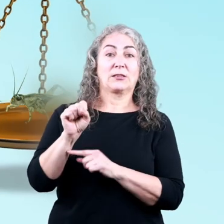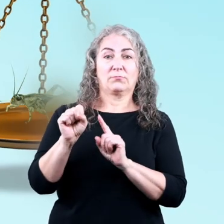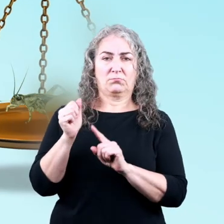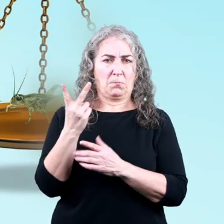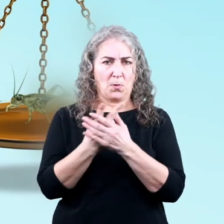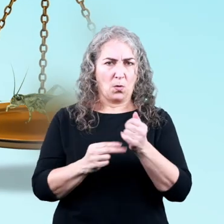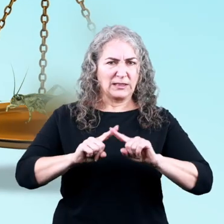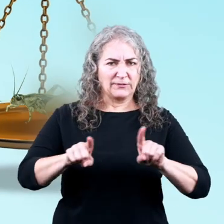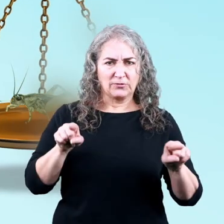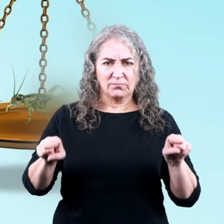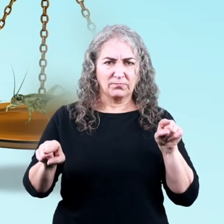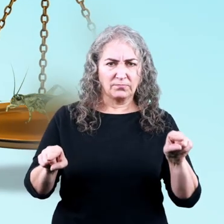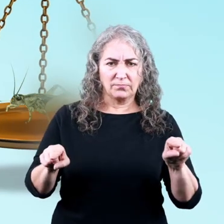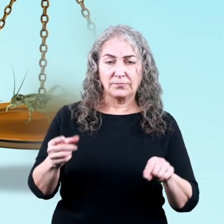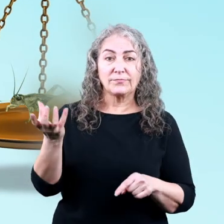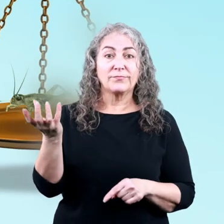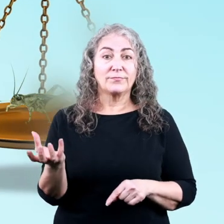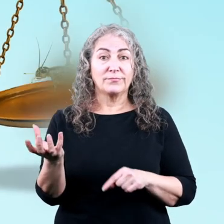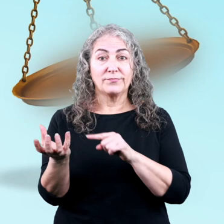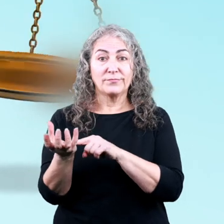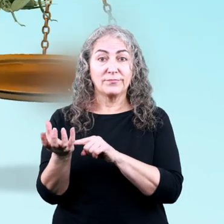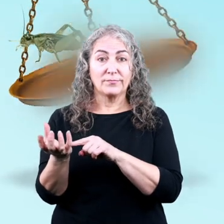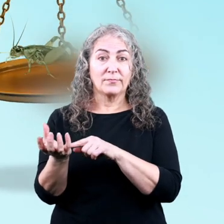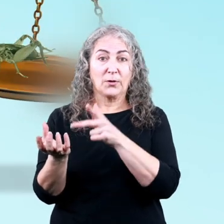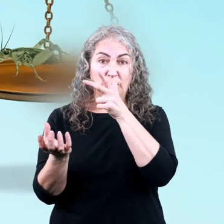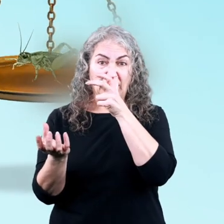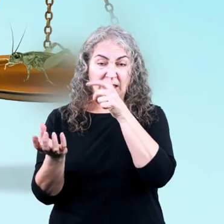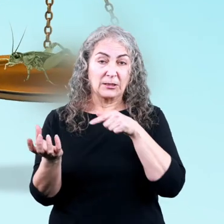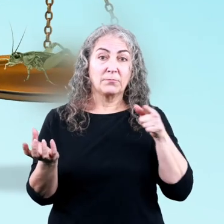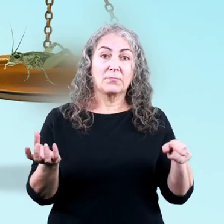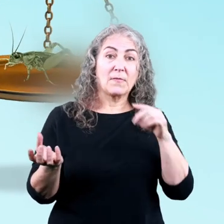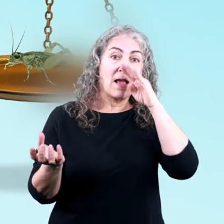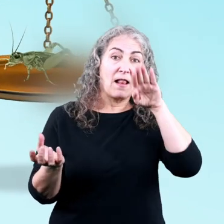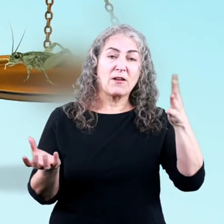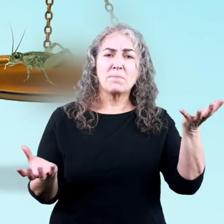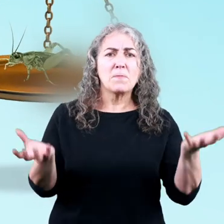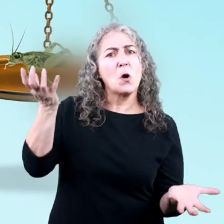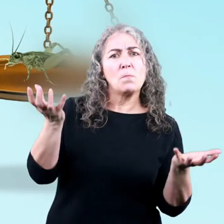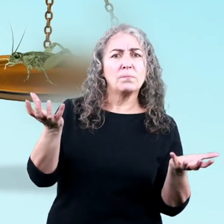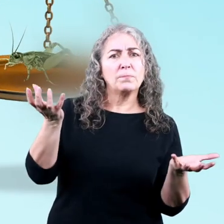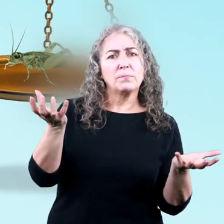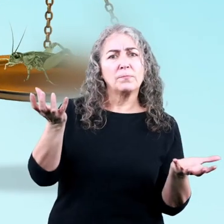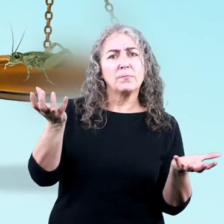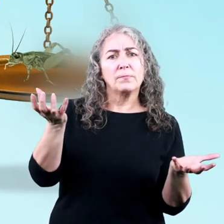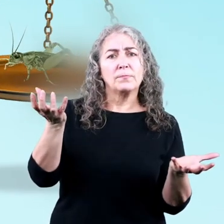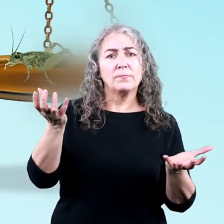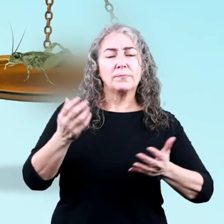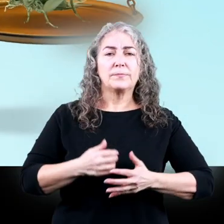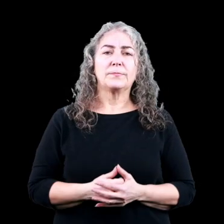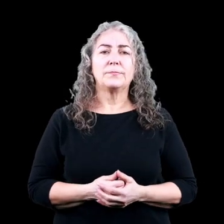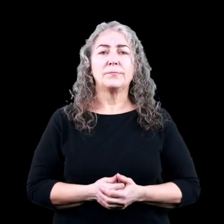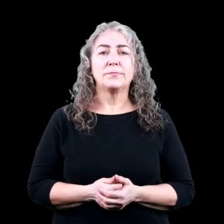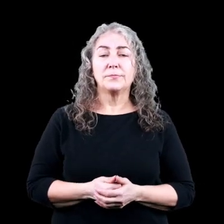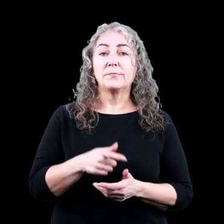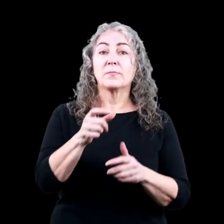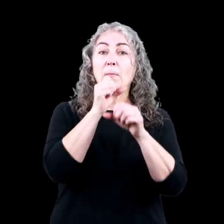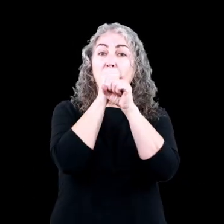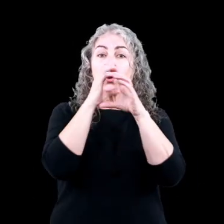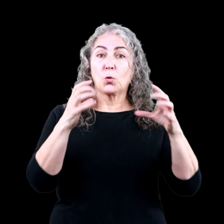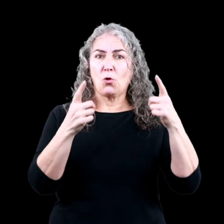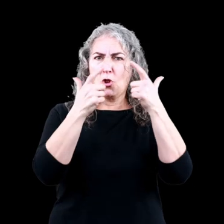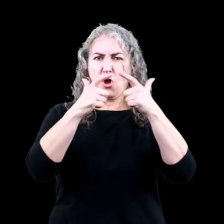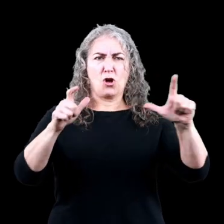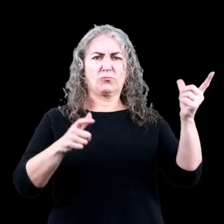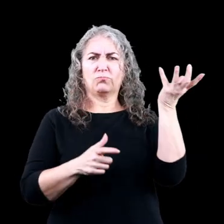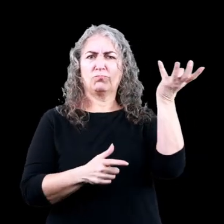too. For example, an elephant has way more mass than a cricket. On the